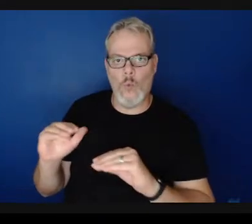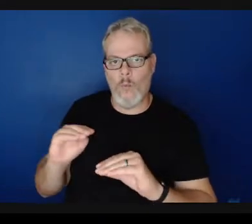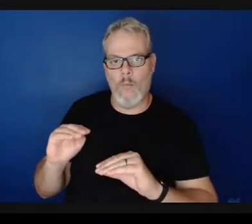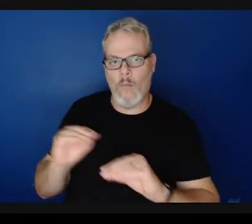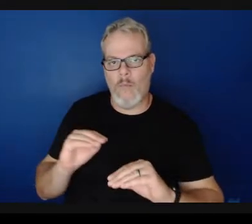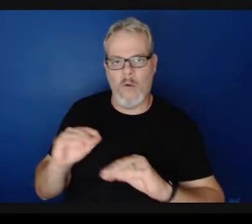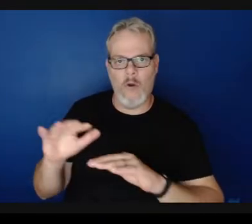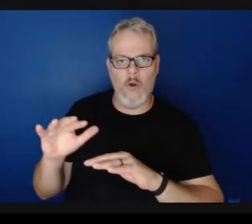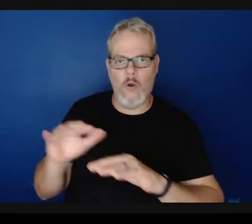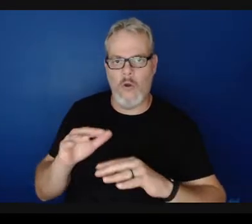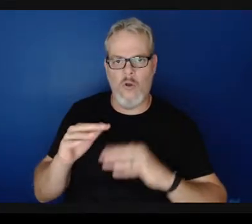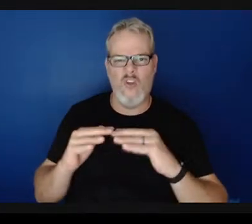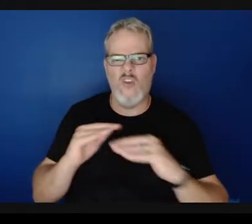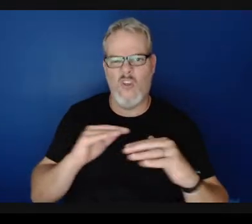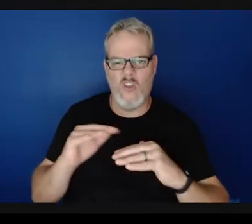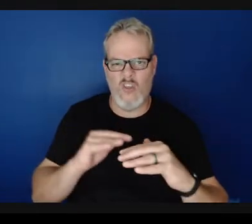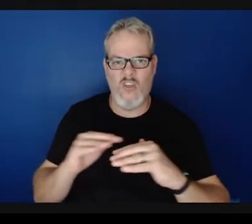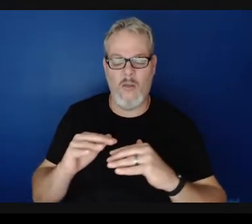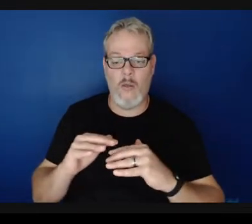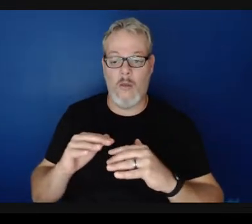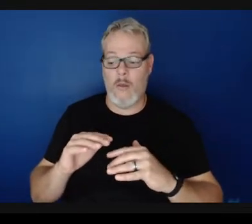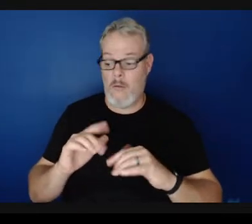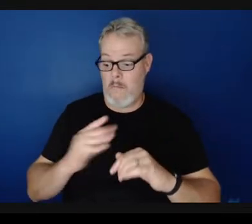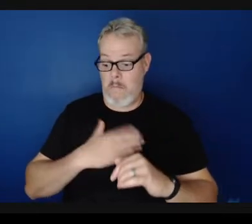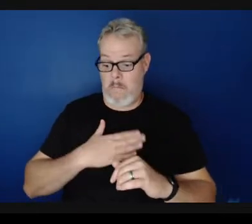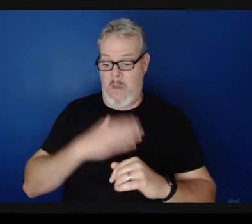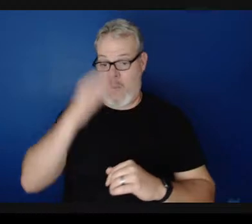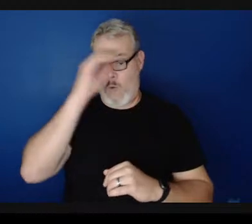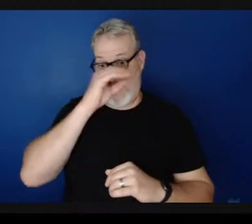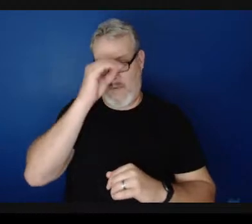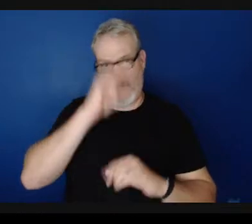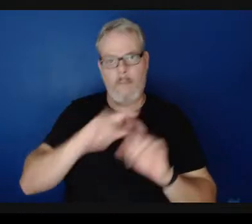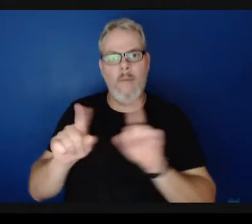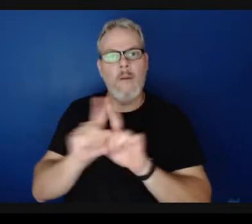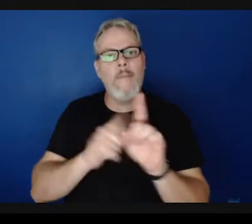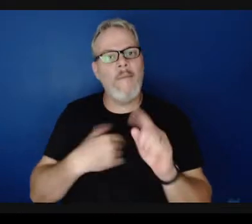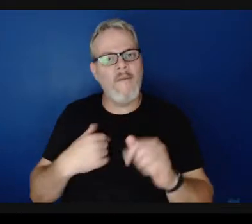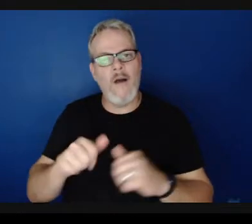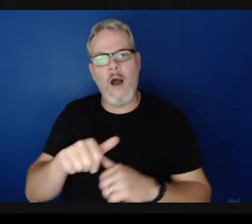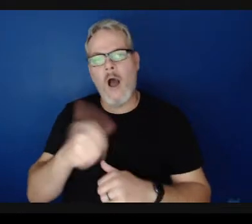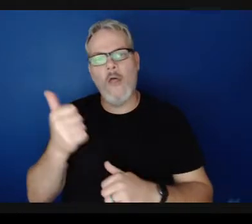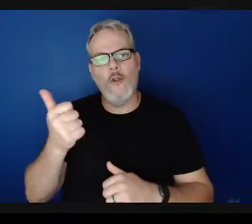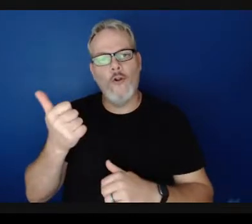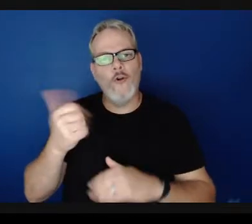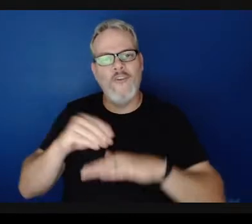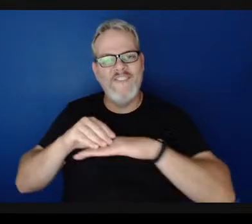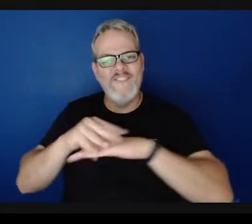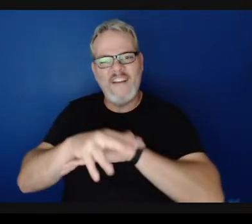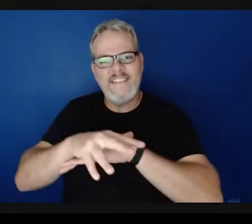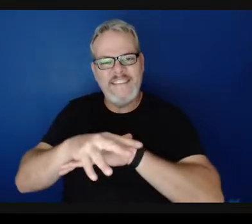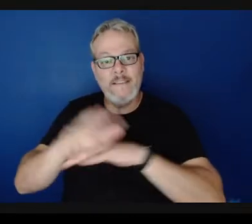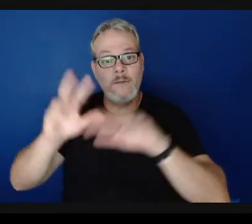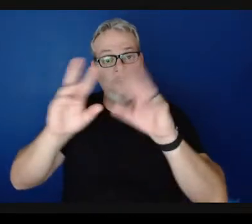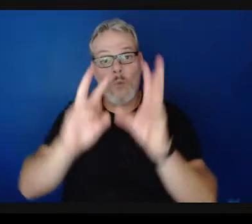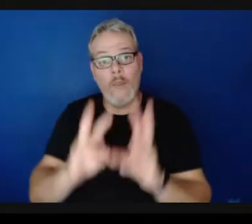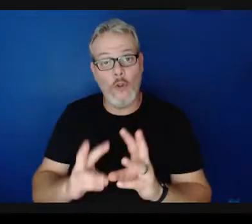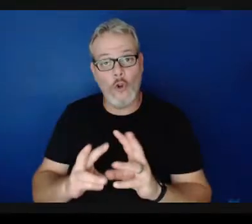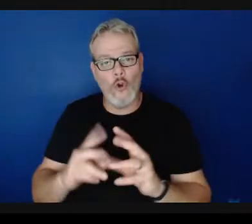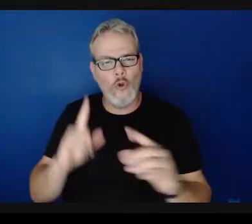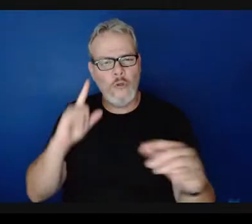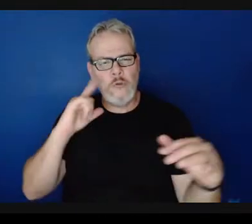be the number one candidate, but there could also be some other noise effects from weather and things like that that are harder